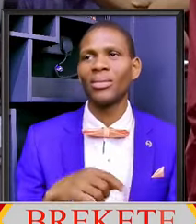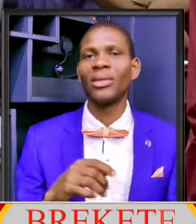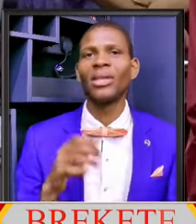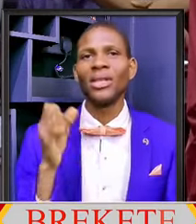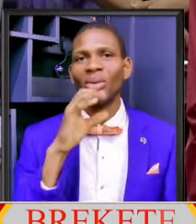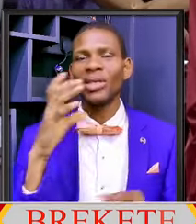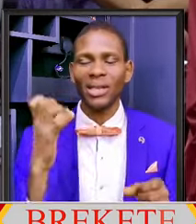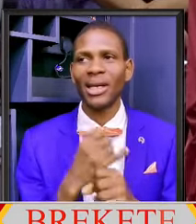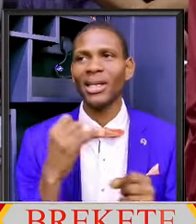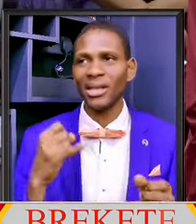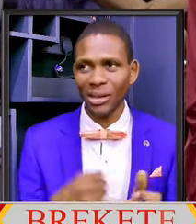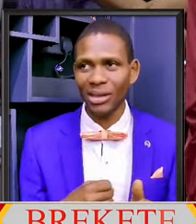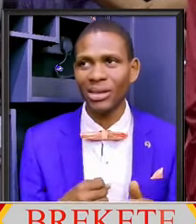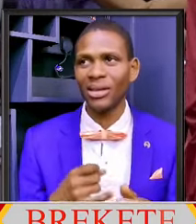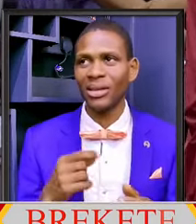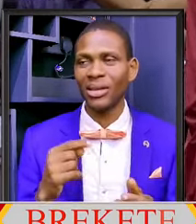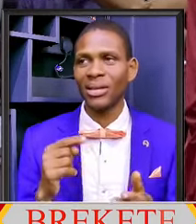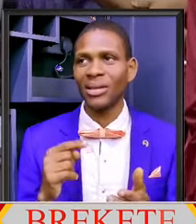go get admission